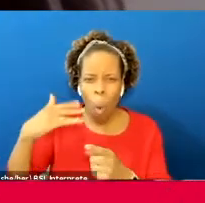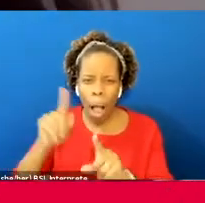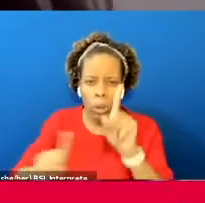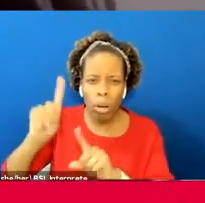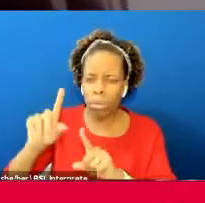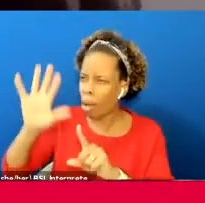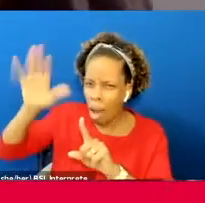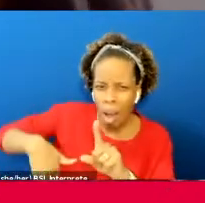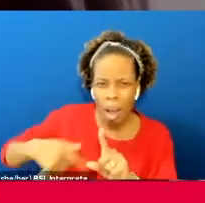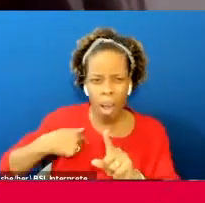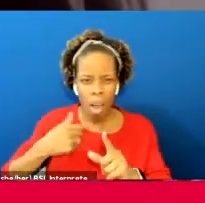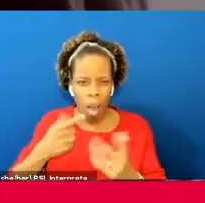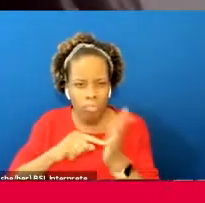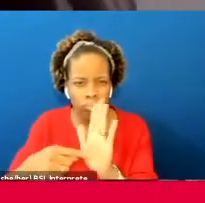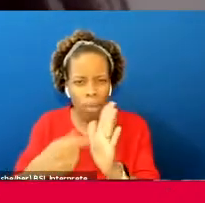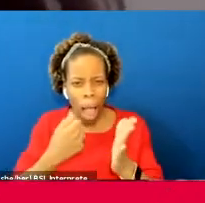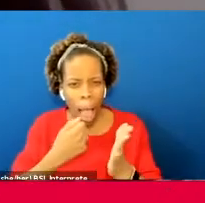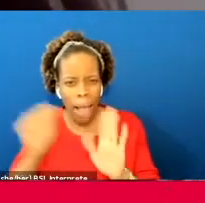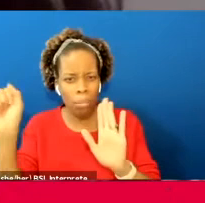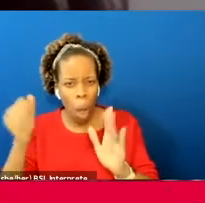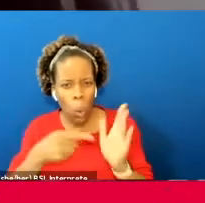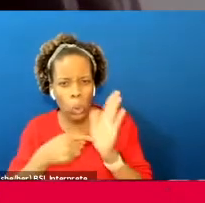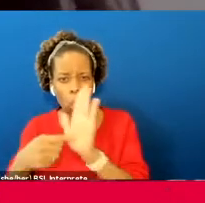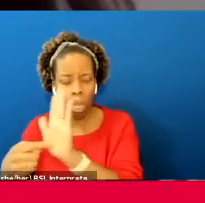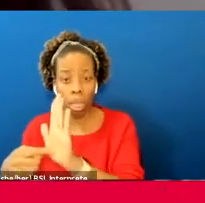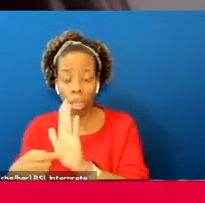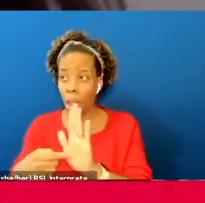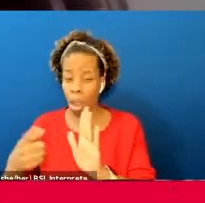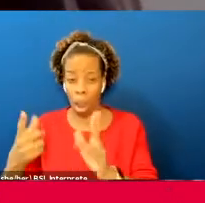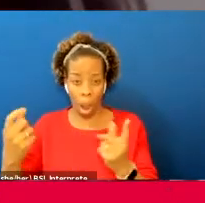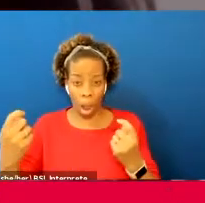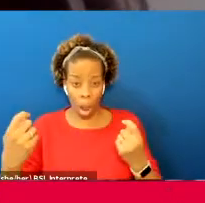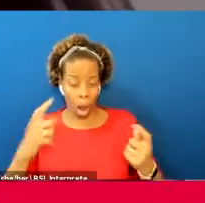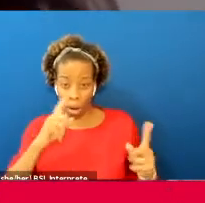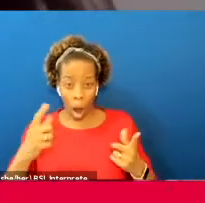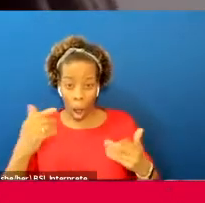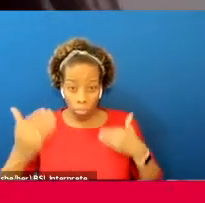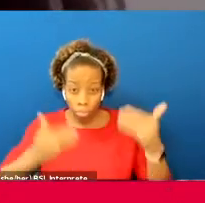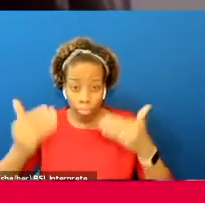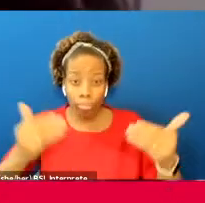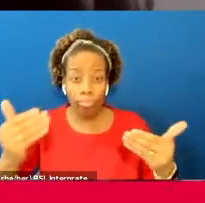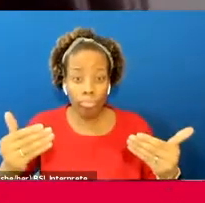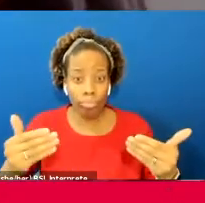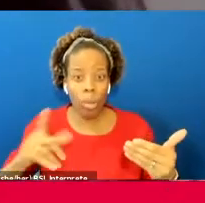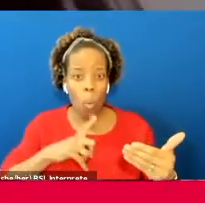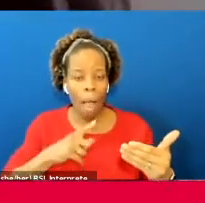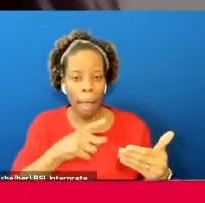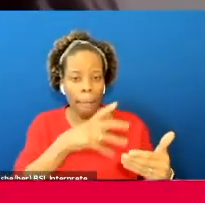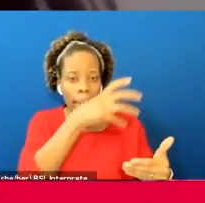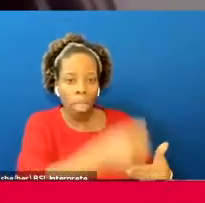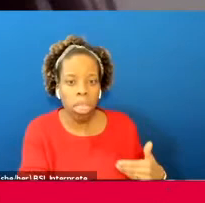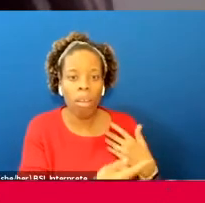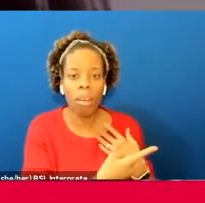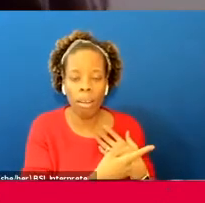in their research, and trying to bring that praxis into their life and how they conduct their lectures. In addition